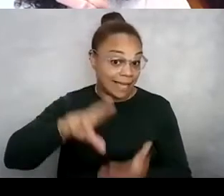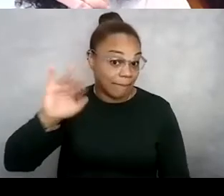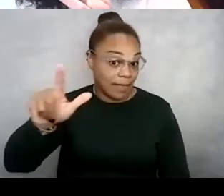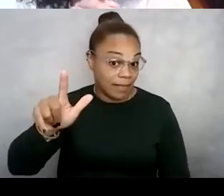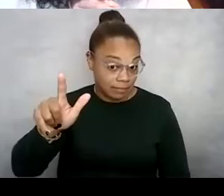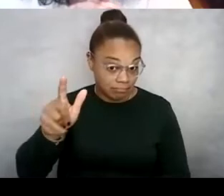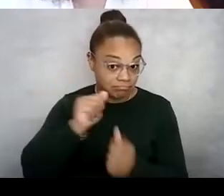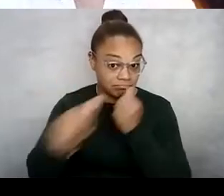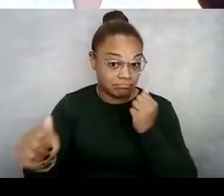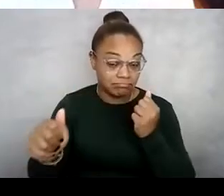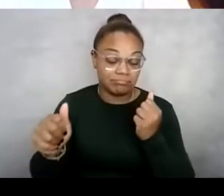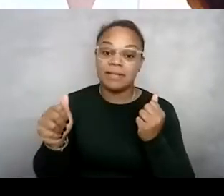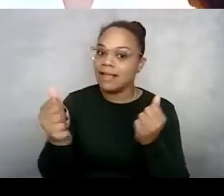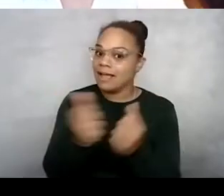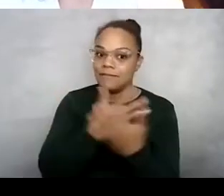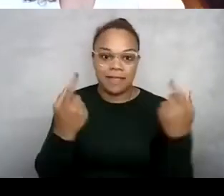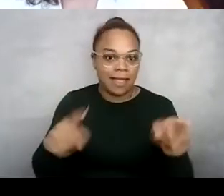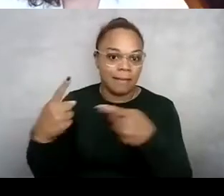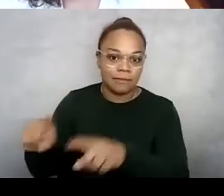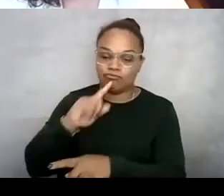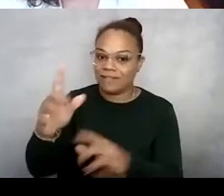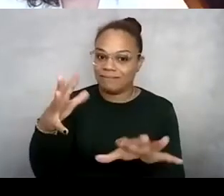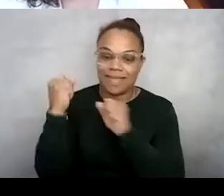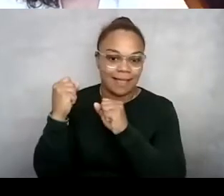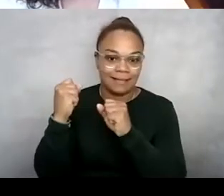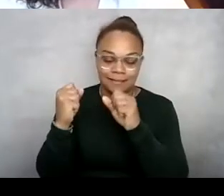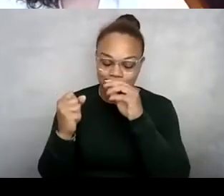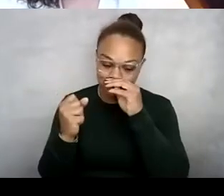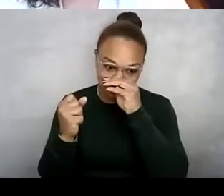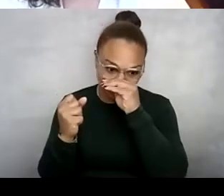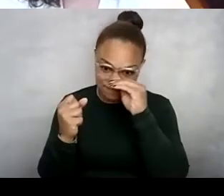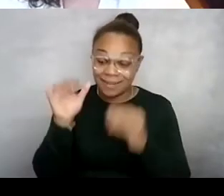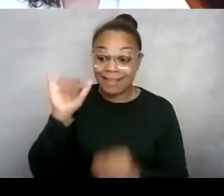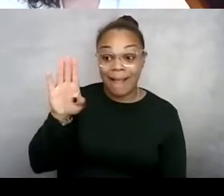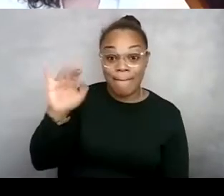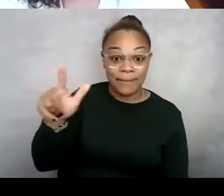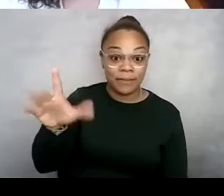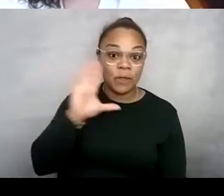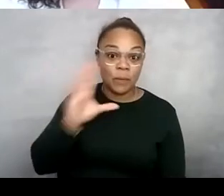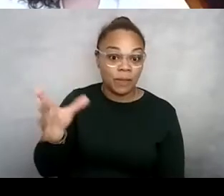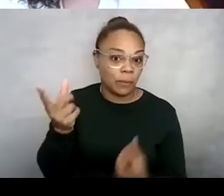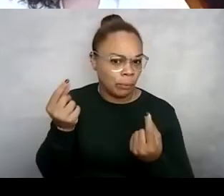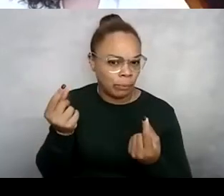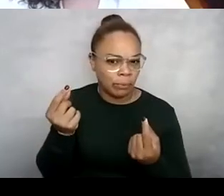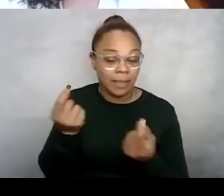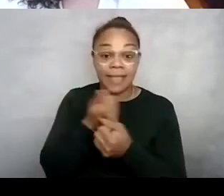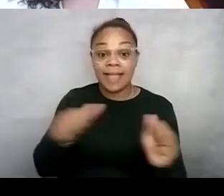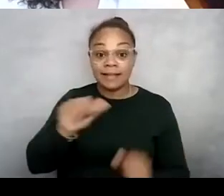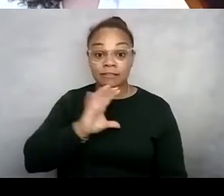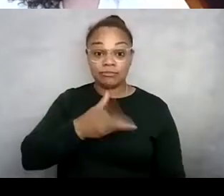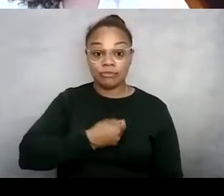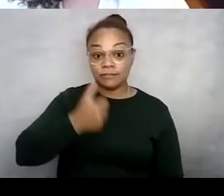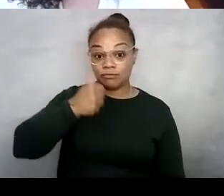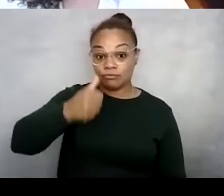cut. And, here is a bill that would kick any trans girl off of any sports team